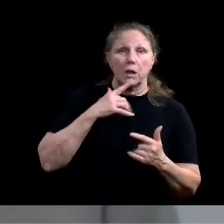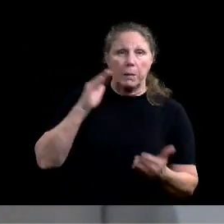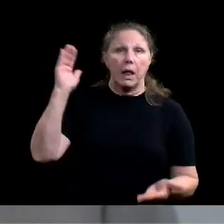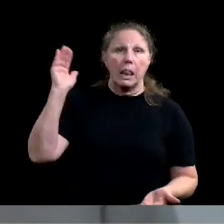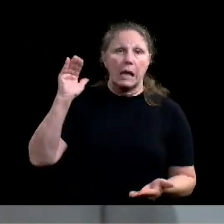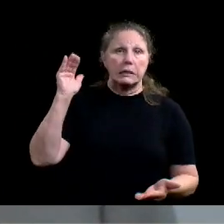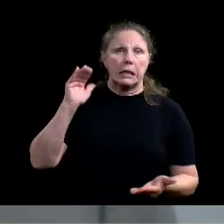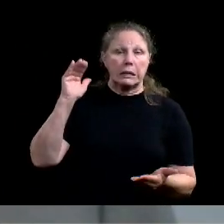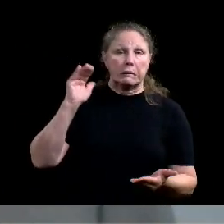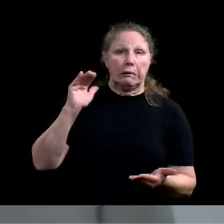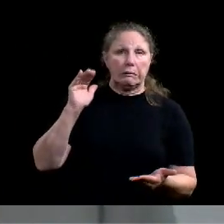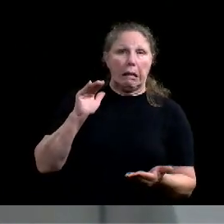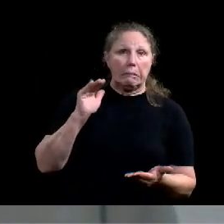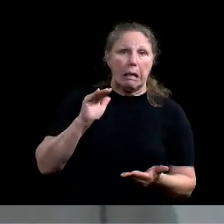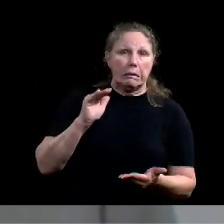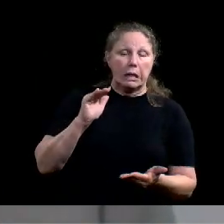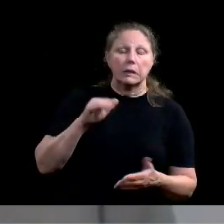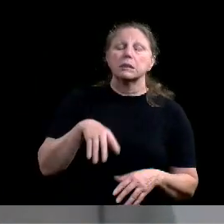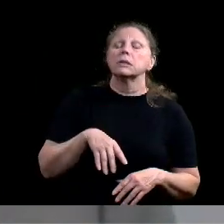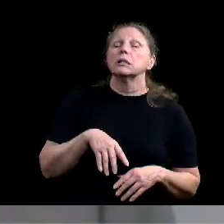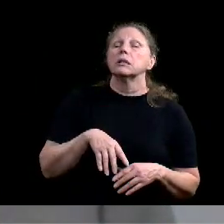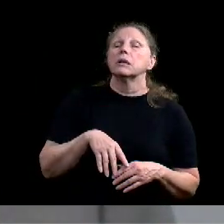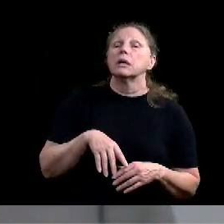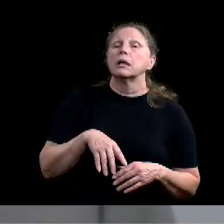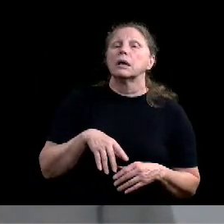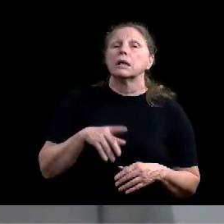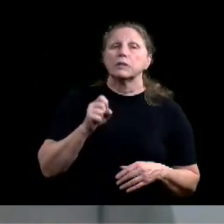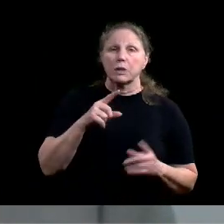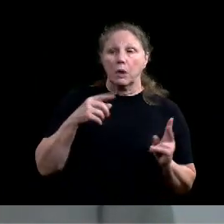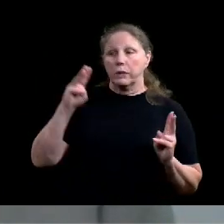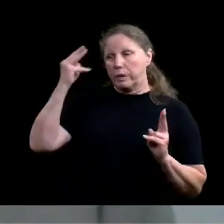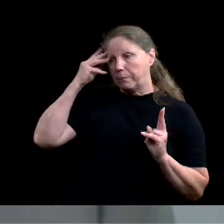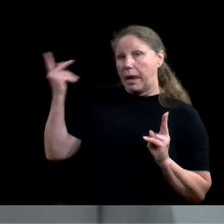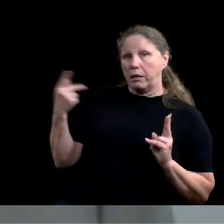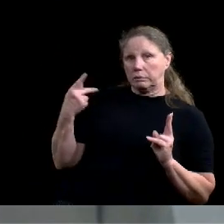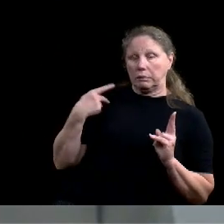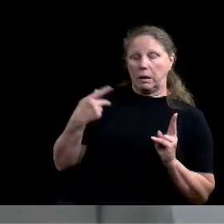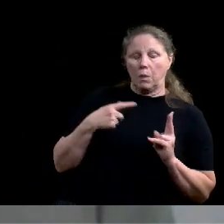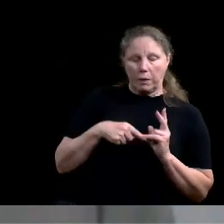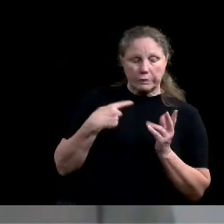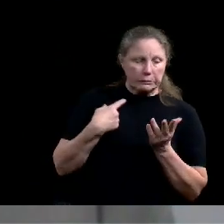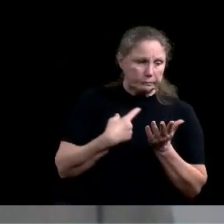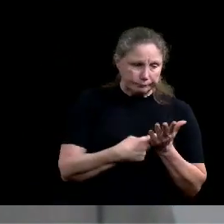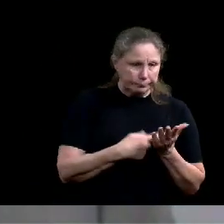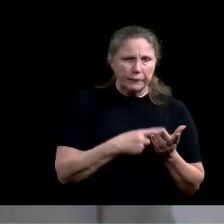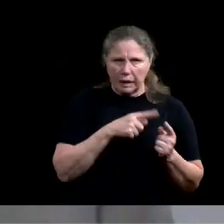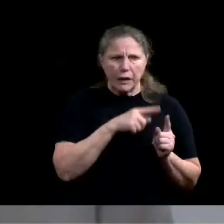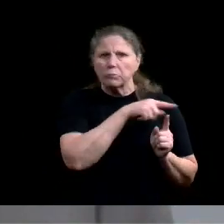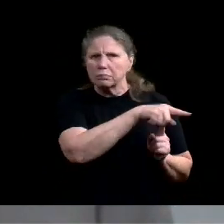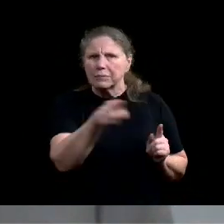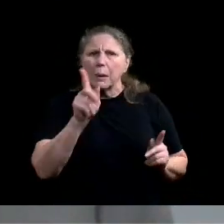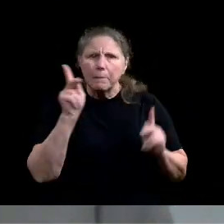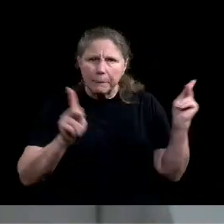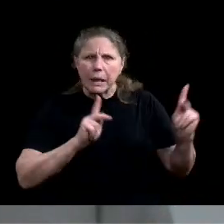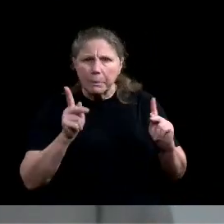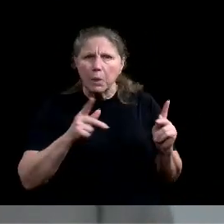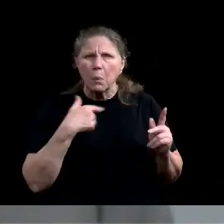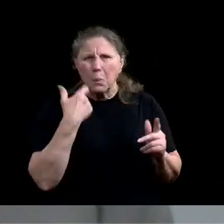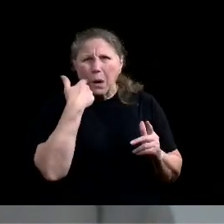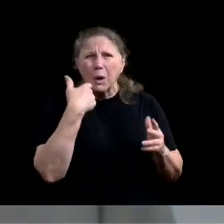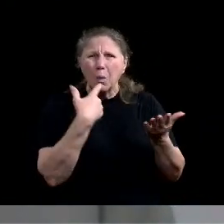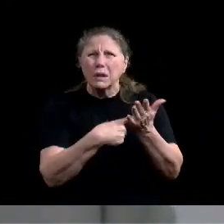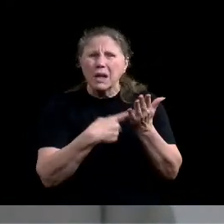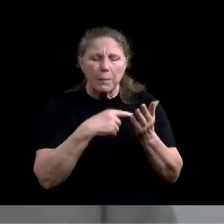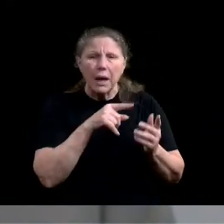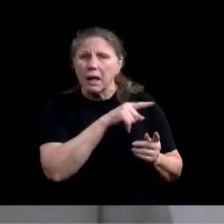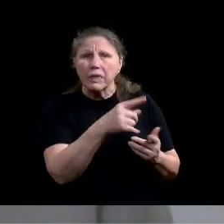and myself will have to, with the help of all the folks that we previously mentioned, to kind of monitor our situation here and see if